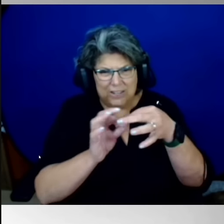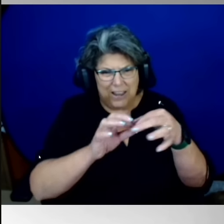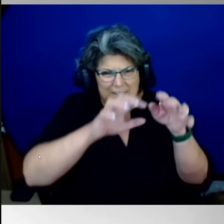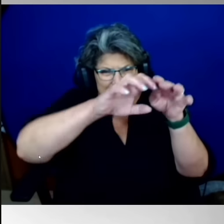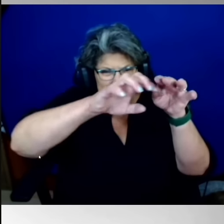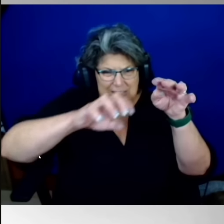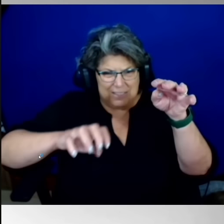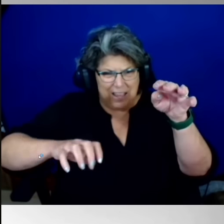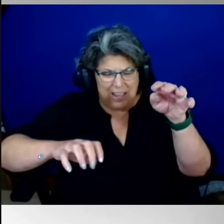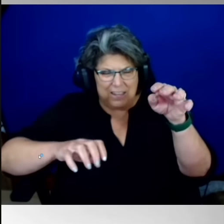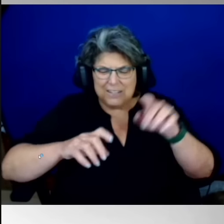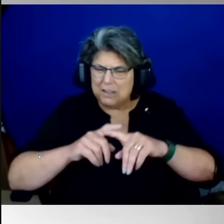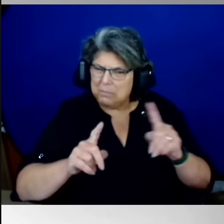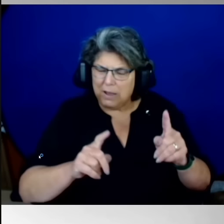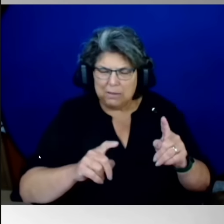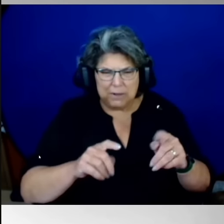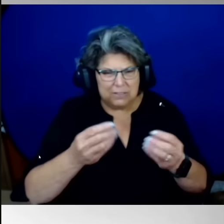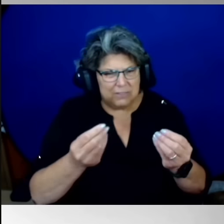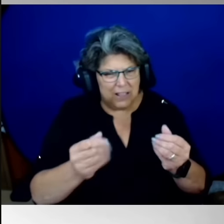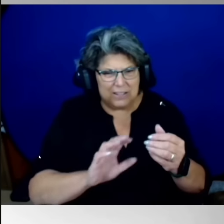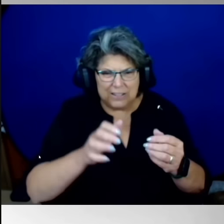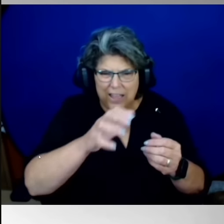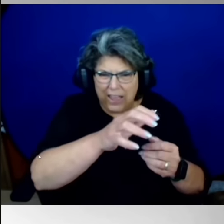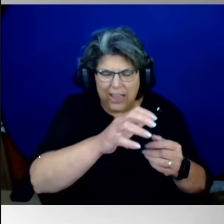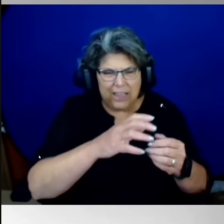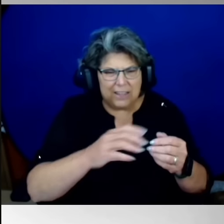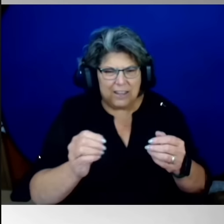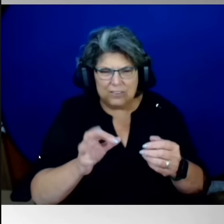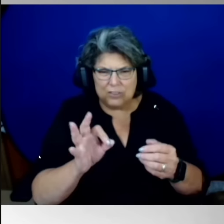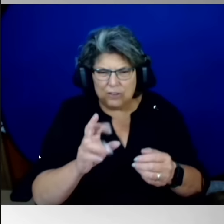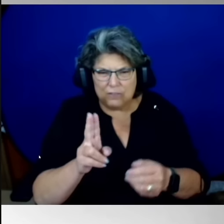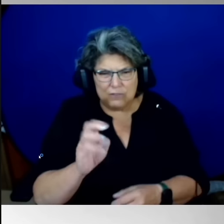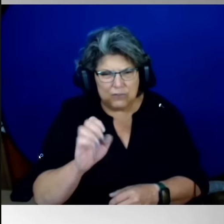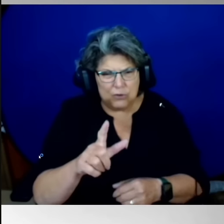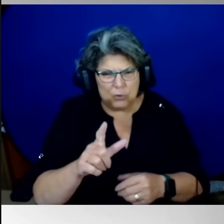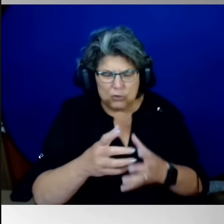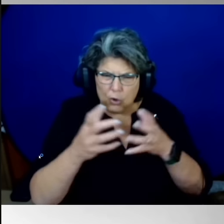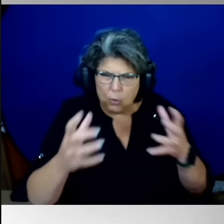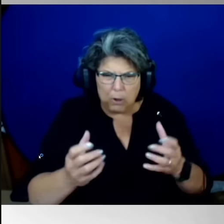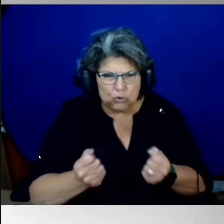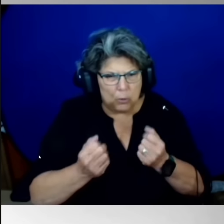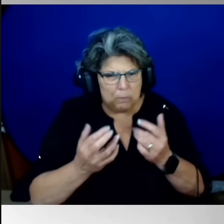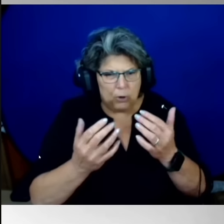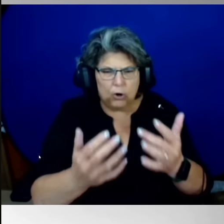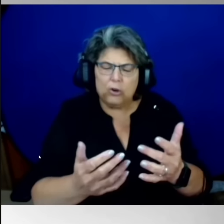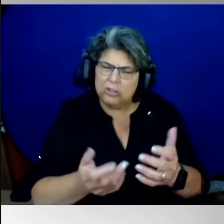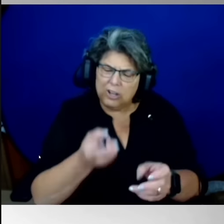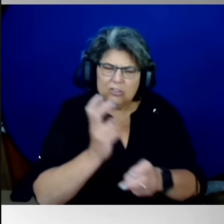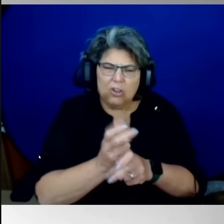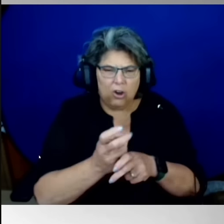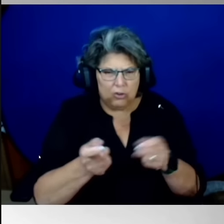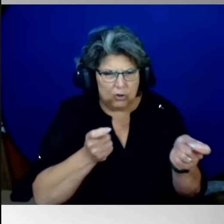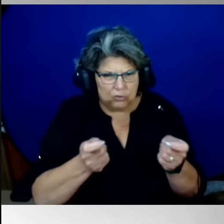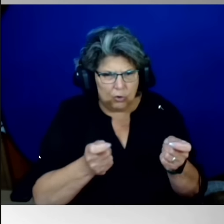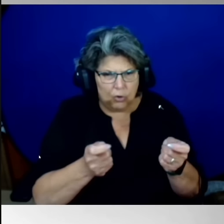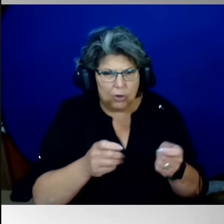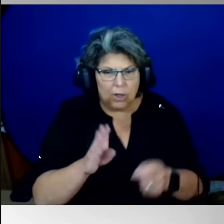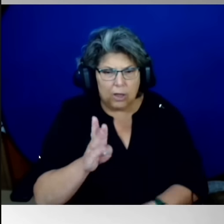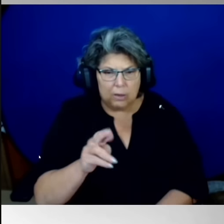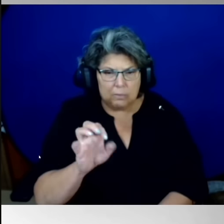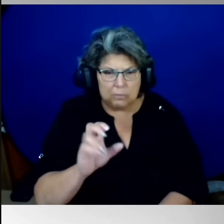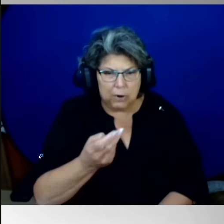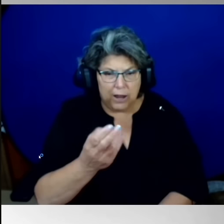very complicated plan that they're working on. Also within the Branch 15 area, there's been a lot of prep